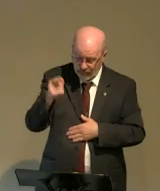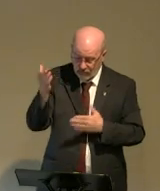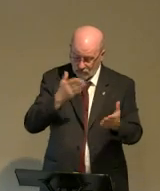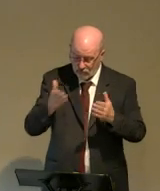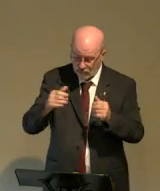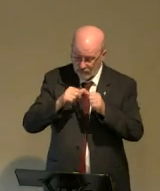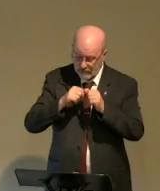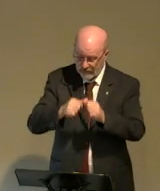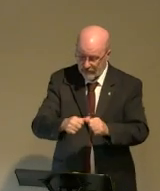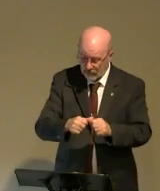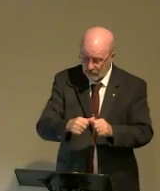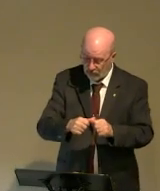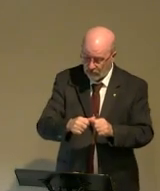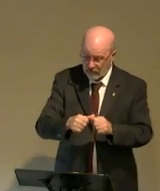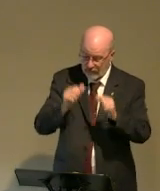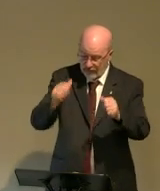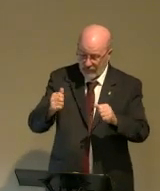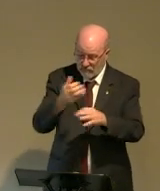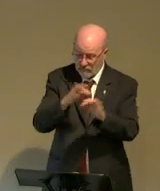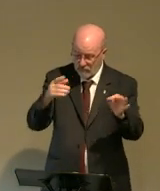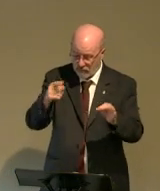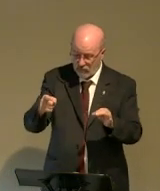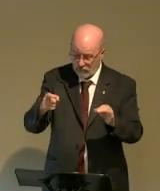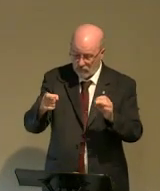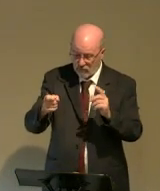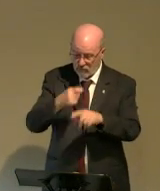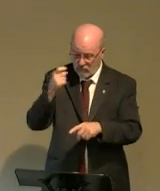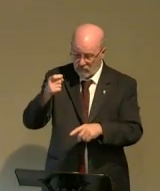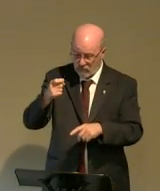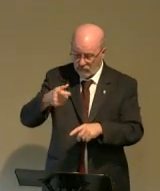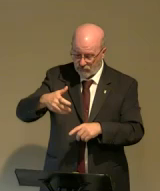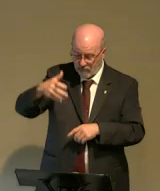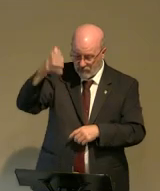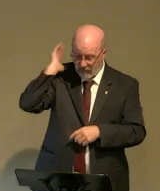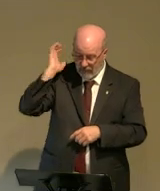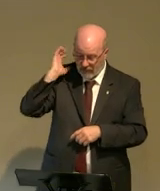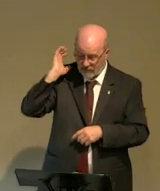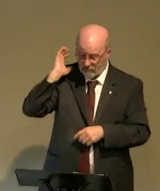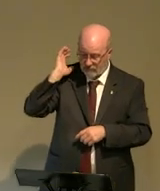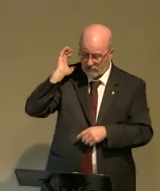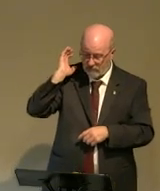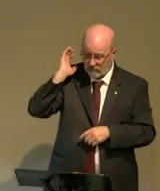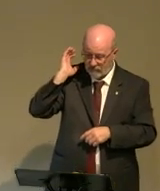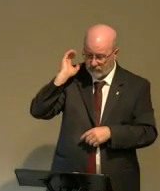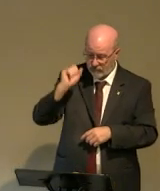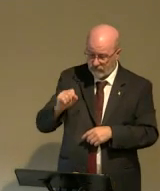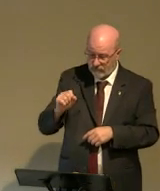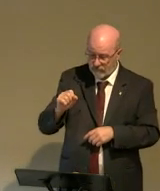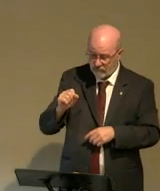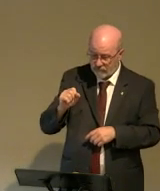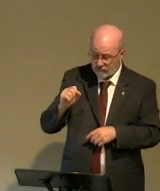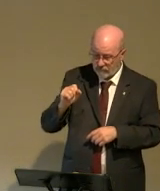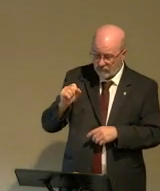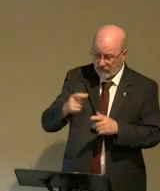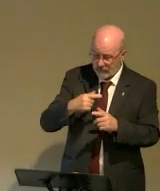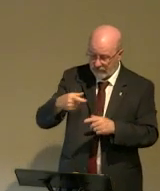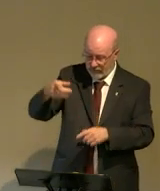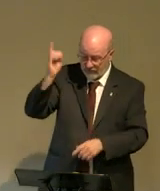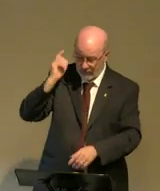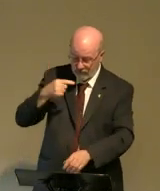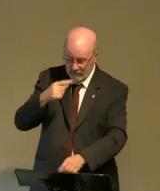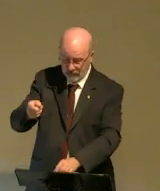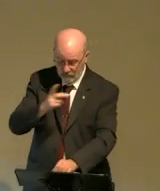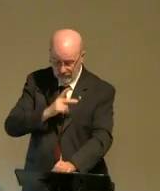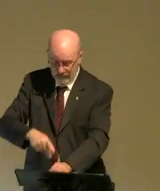servest continually, able to deliver thee from the lions? Okay? Then said